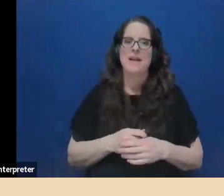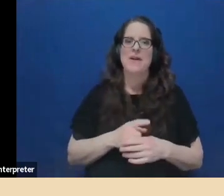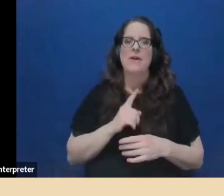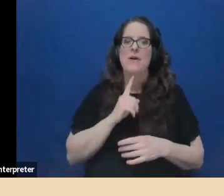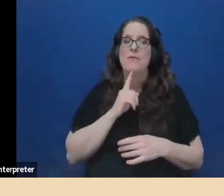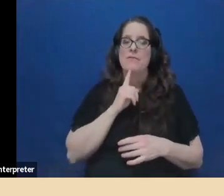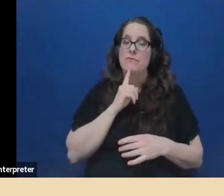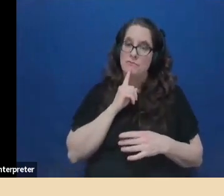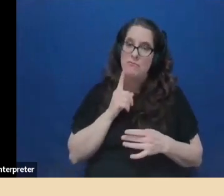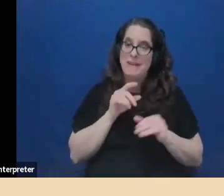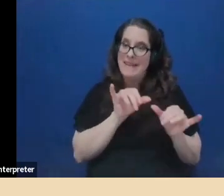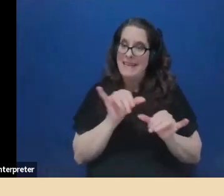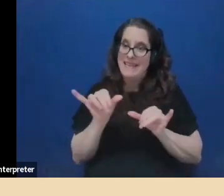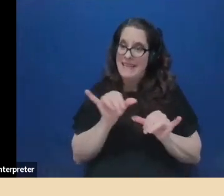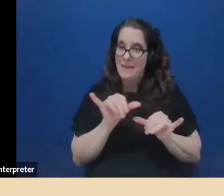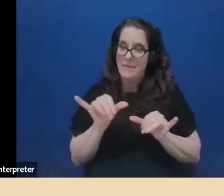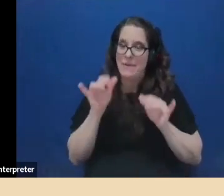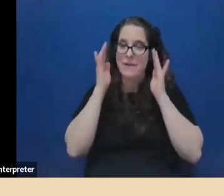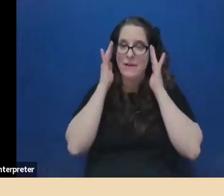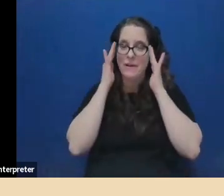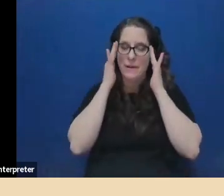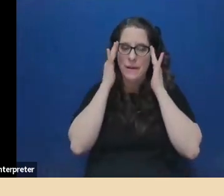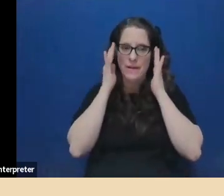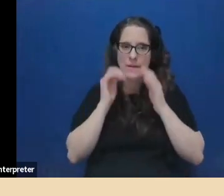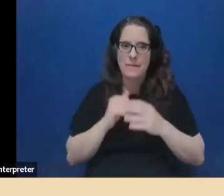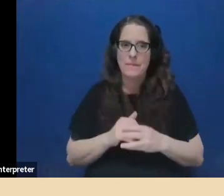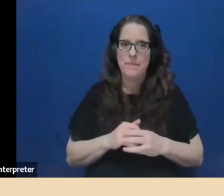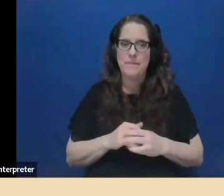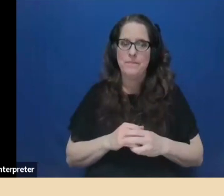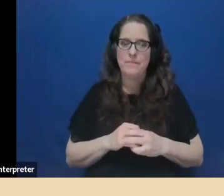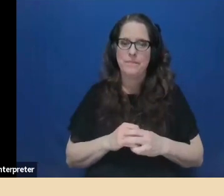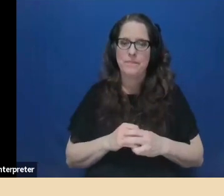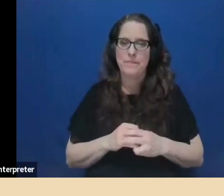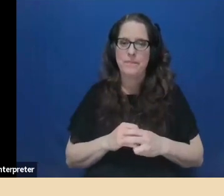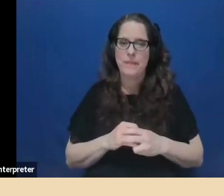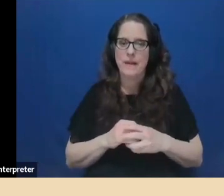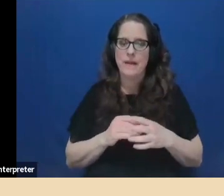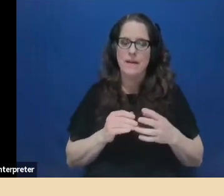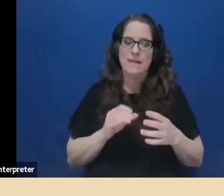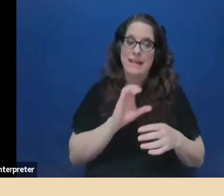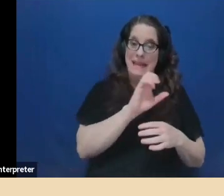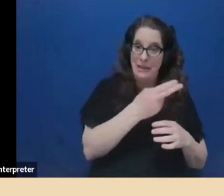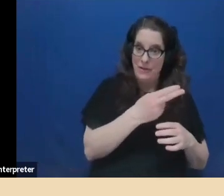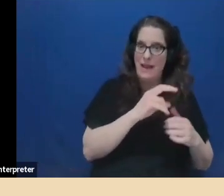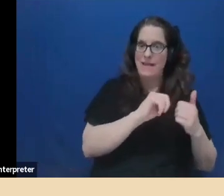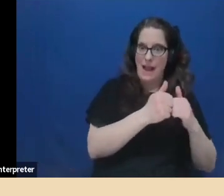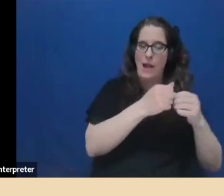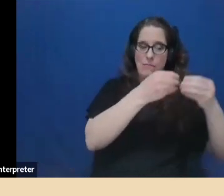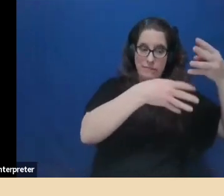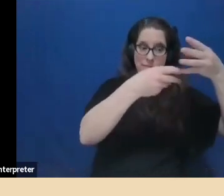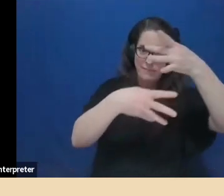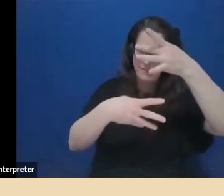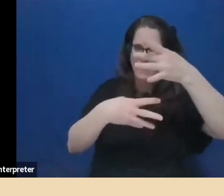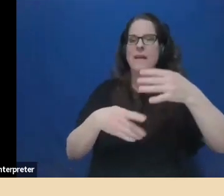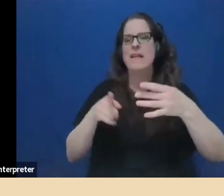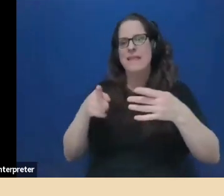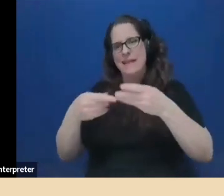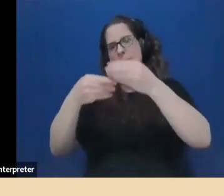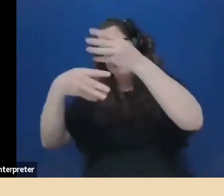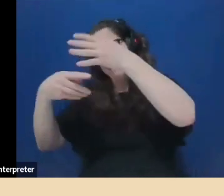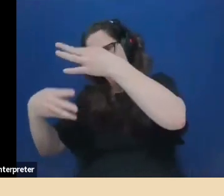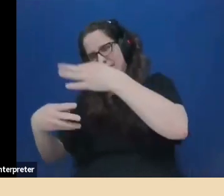similar to the way that we put together the clearinghouse. And there's 10